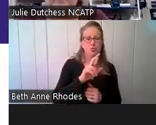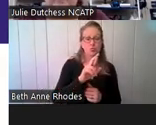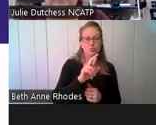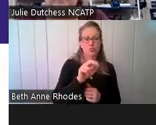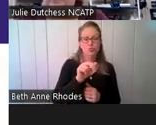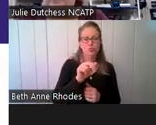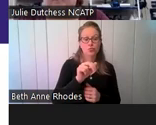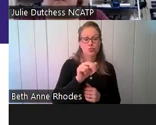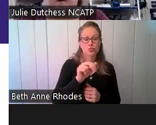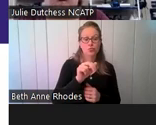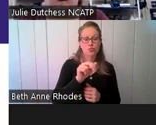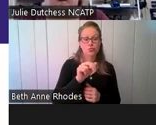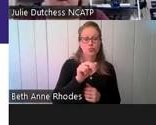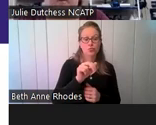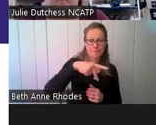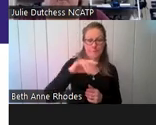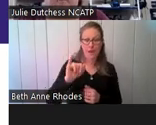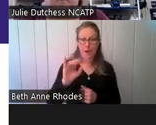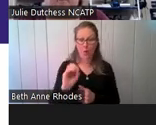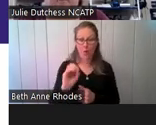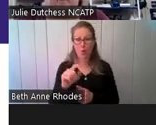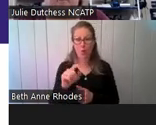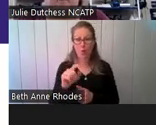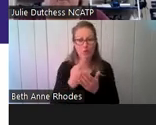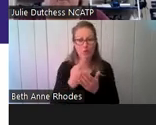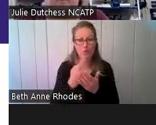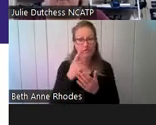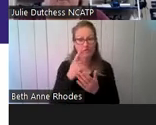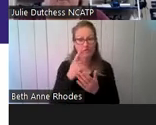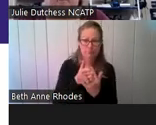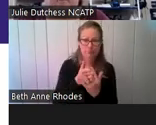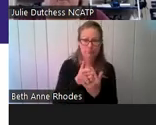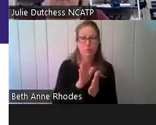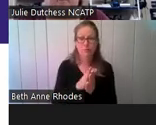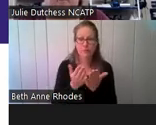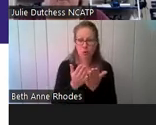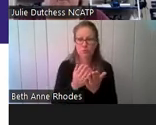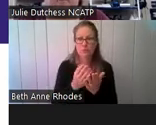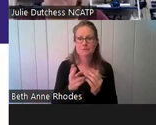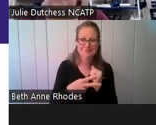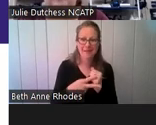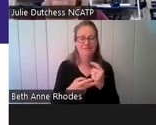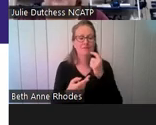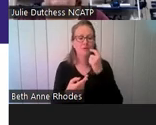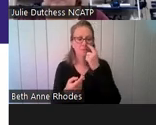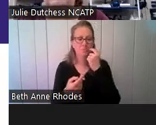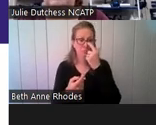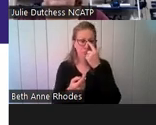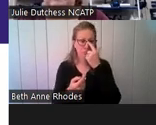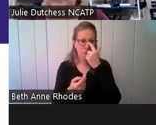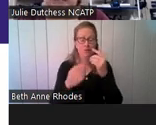bookmark manager. So when you're doing research, Todoist is another to-do